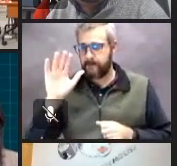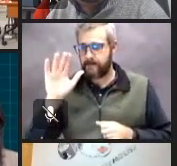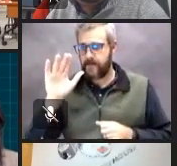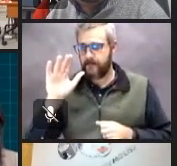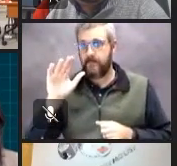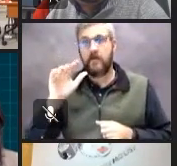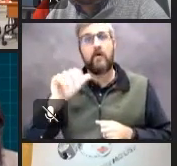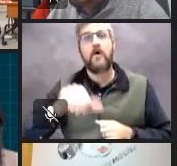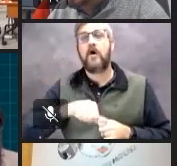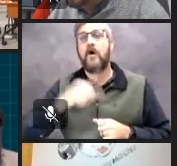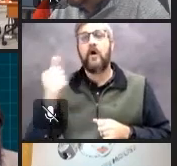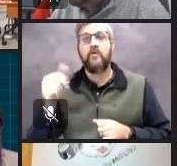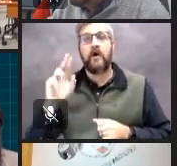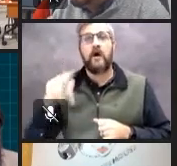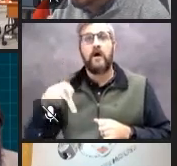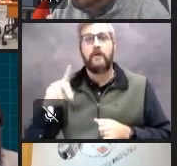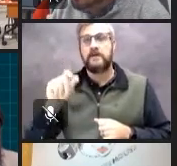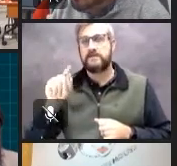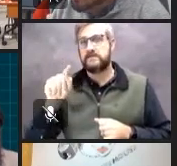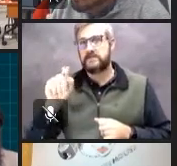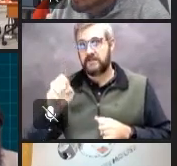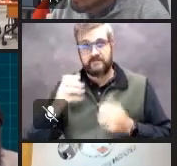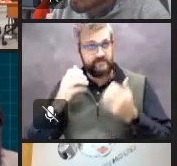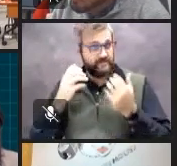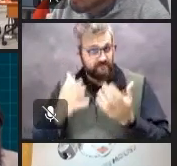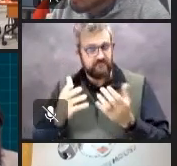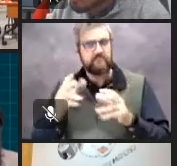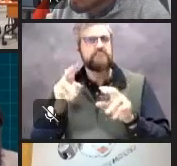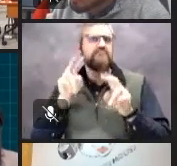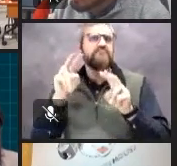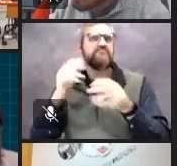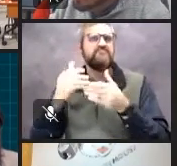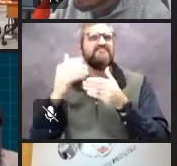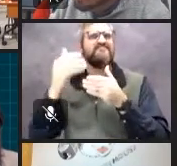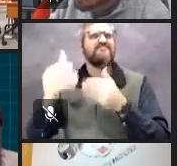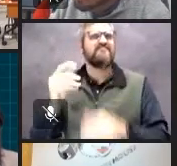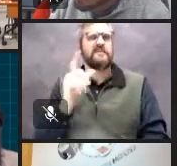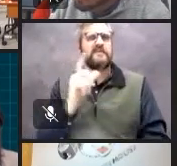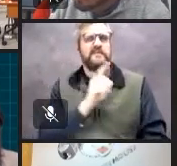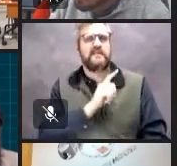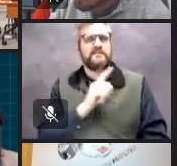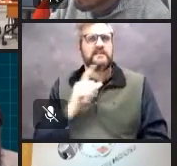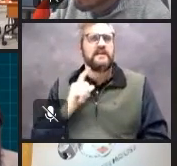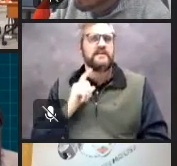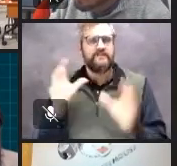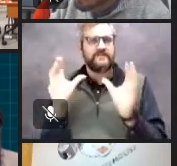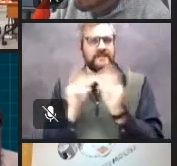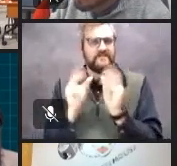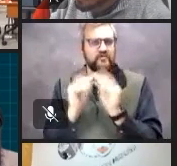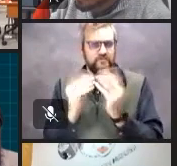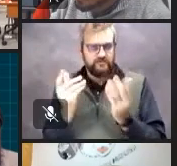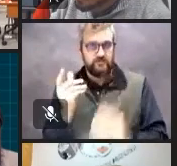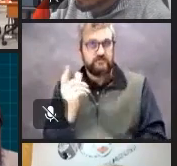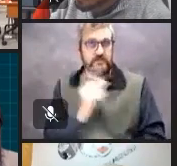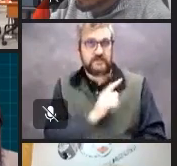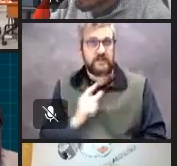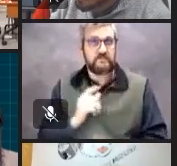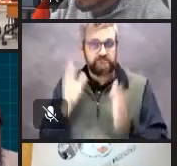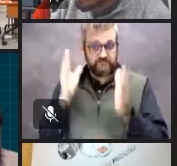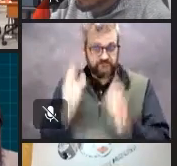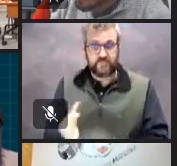Other update that I have for you is just looking ahead to the legislative session. So the legislators will gavel